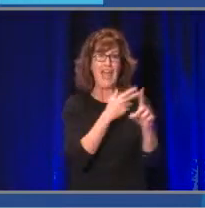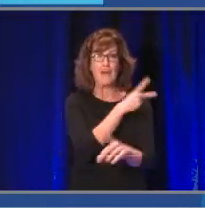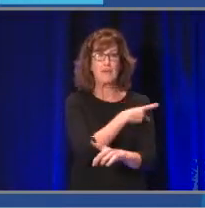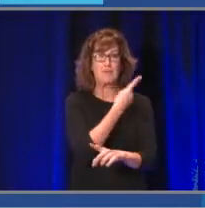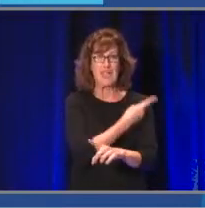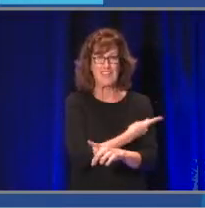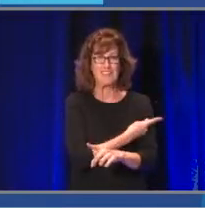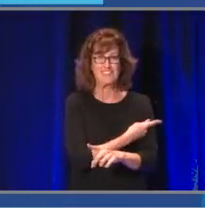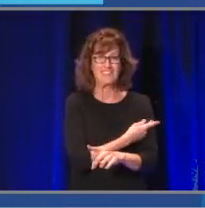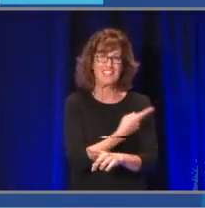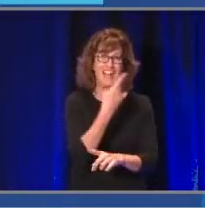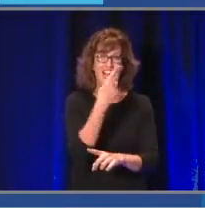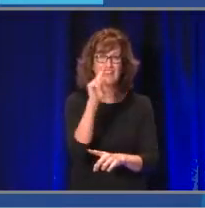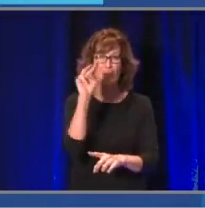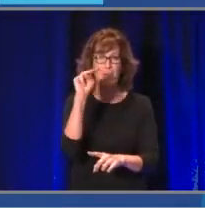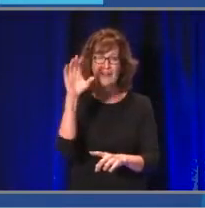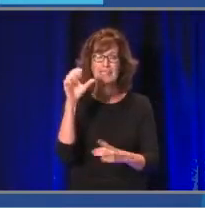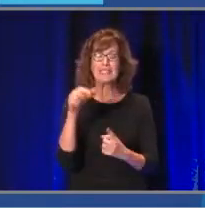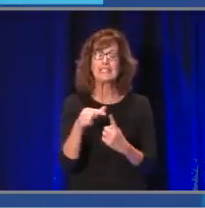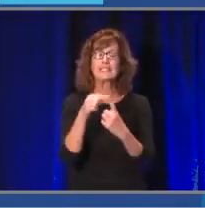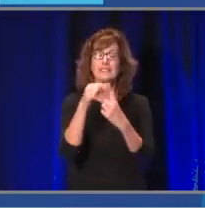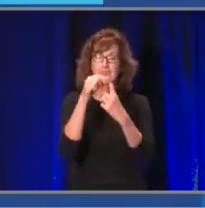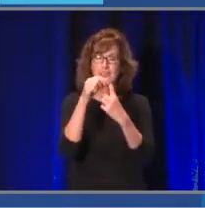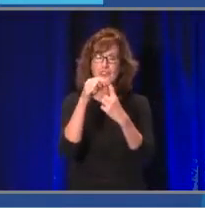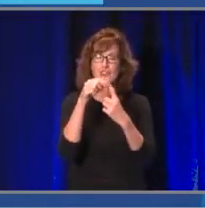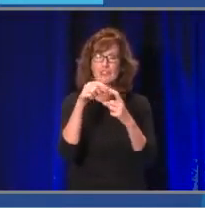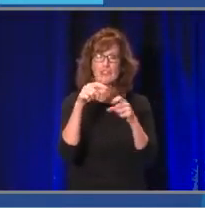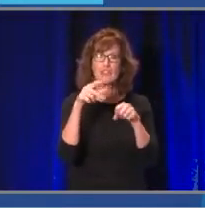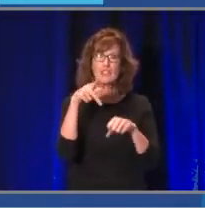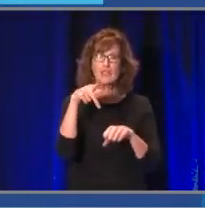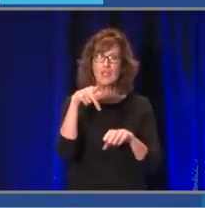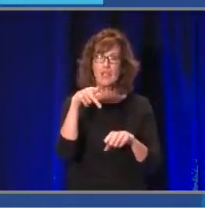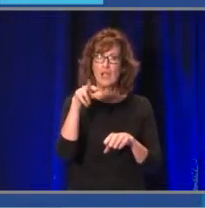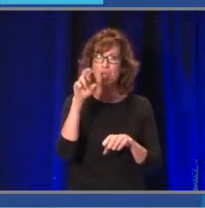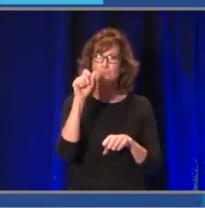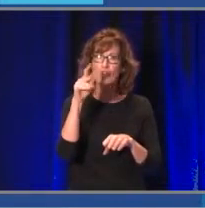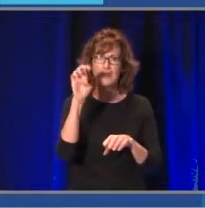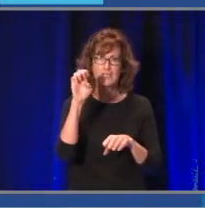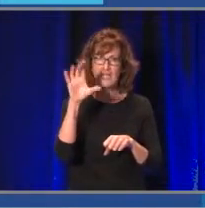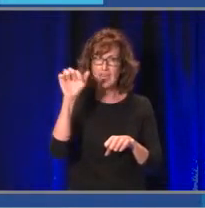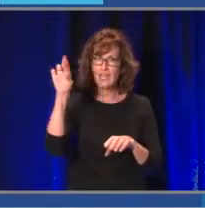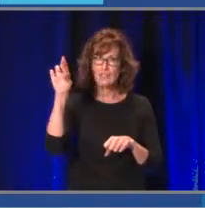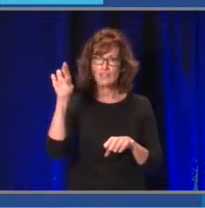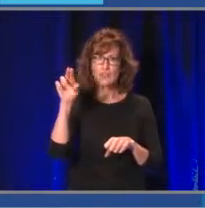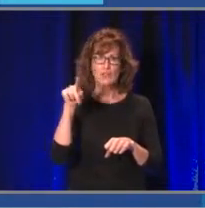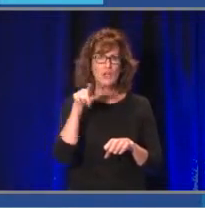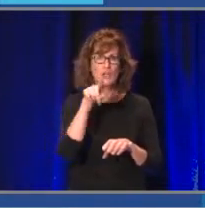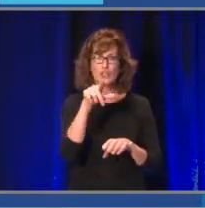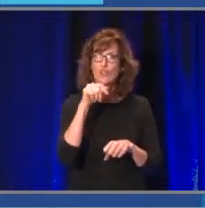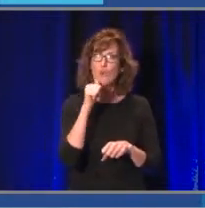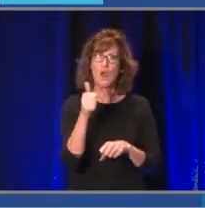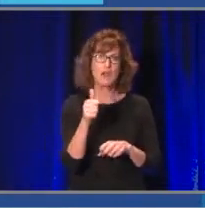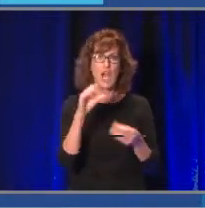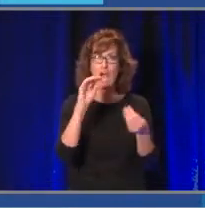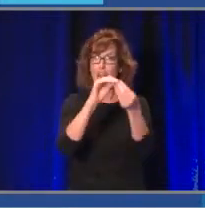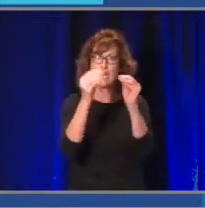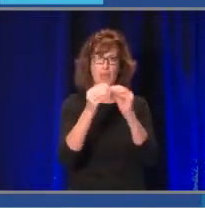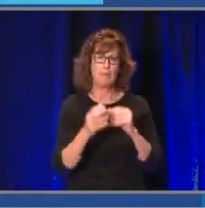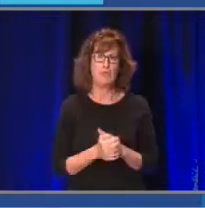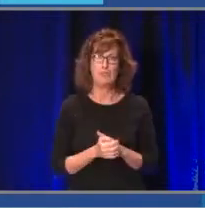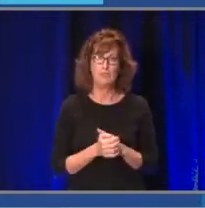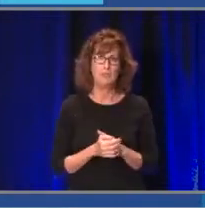Medical Center, especially with prostate cancer, is that you're not a number, you're not a cancer, you're a